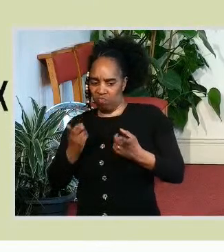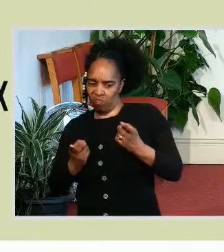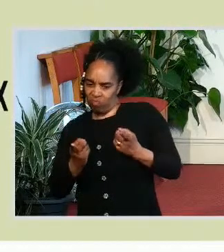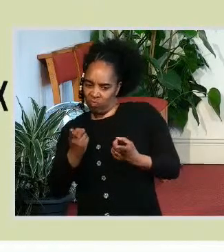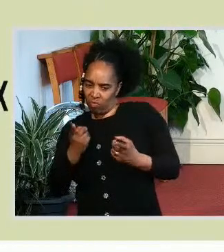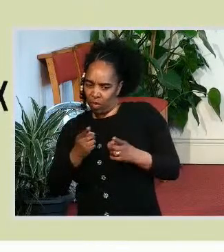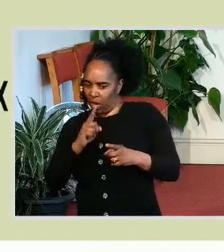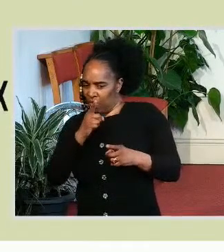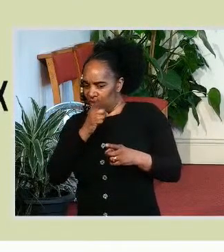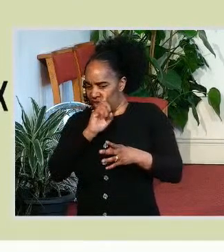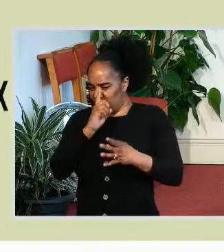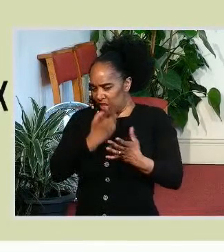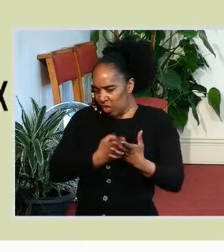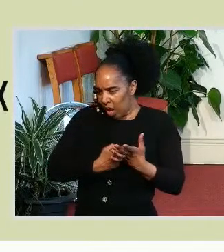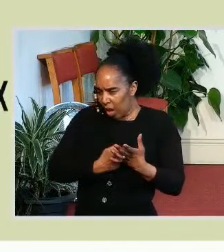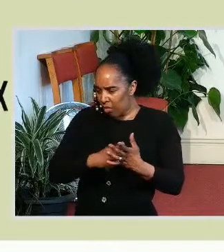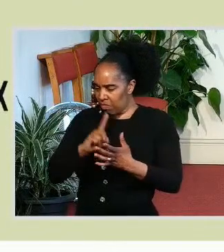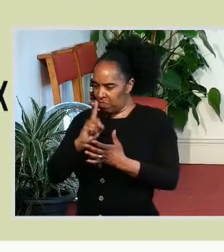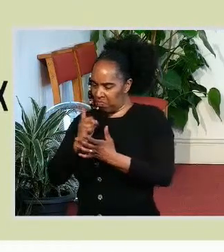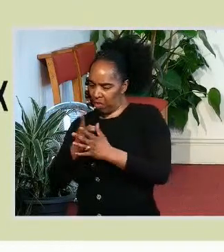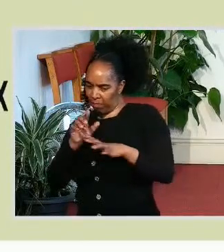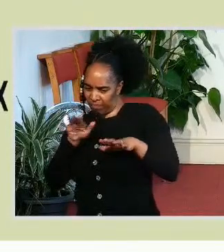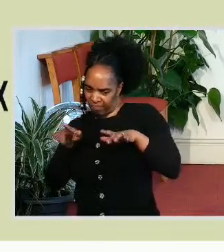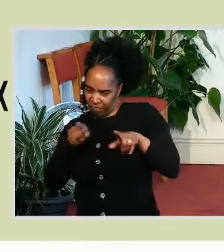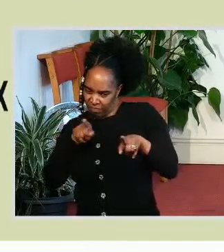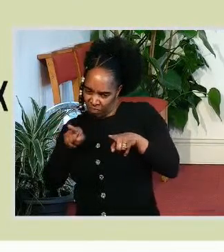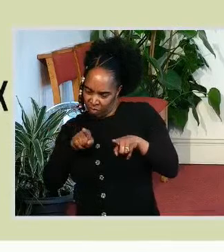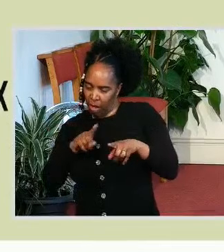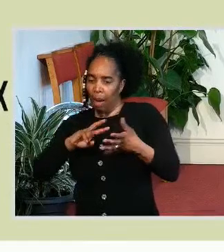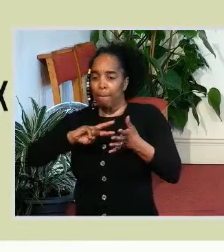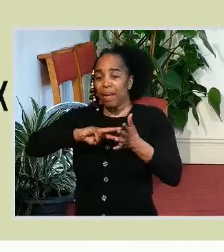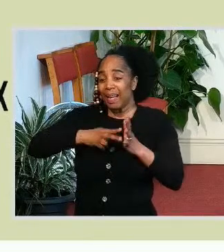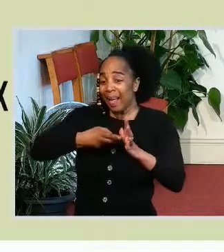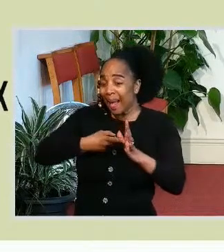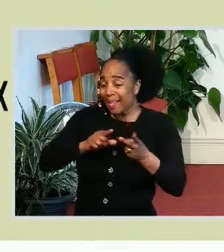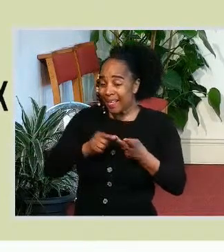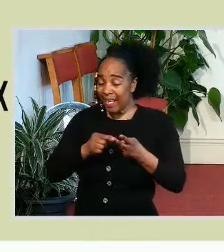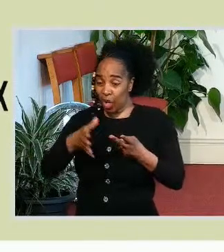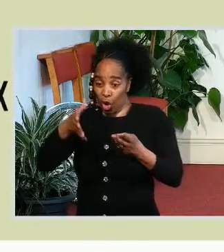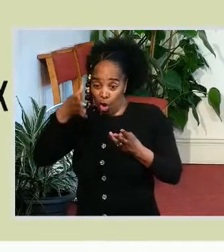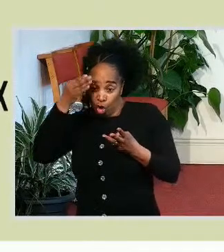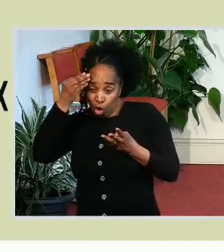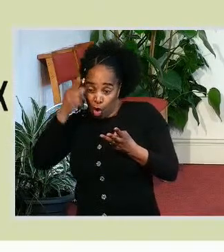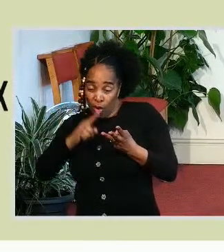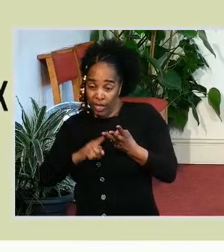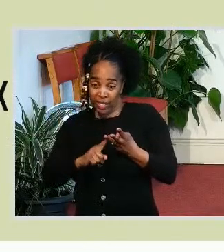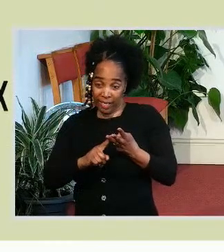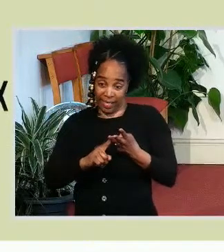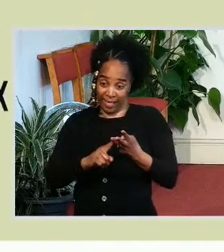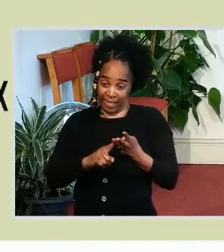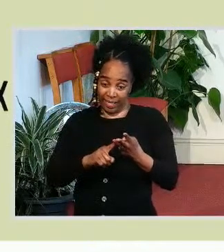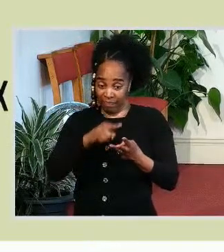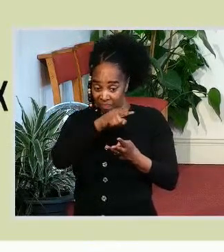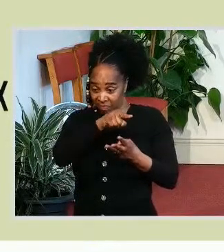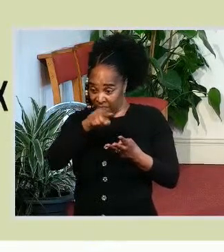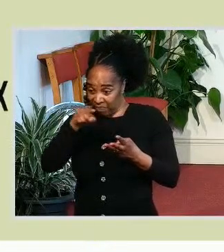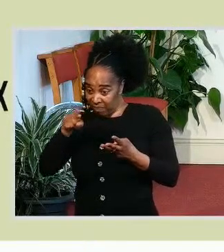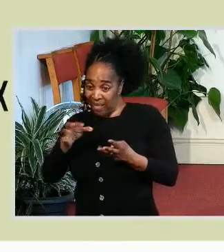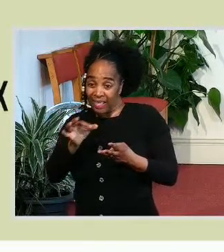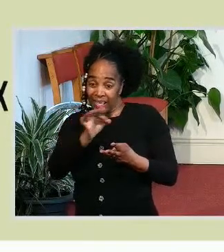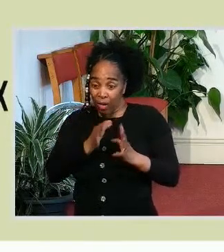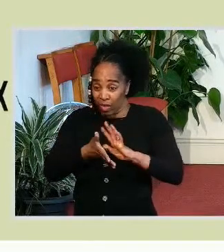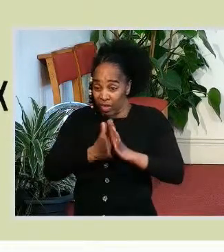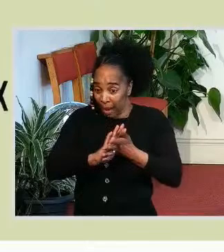said, making decisions, planning, learning. And when these cells are damaged, then